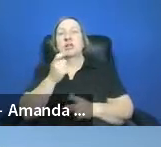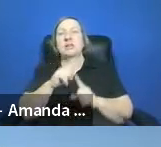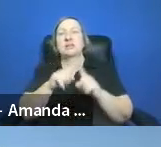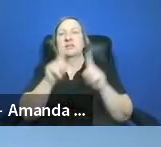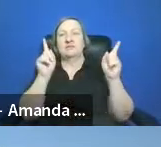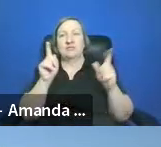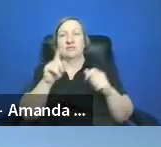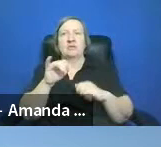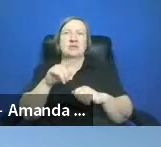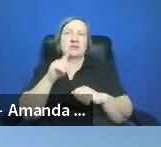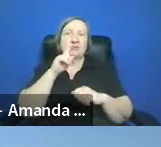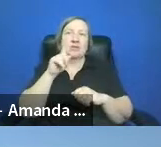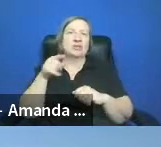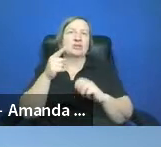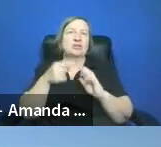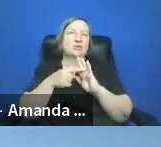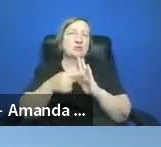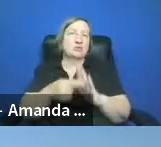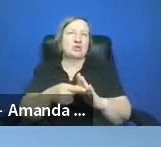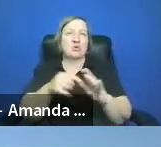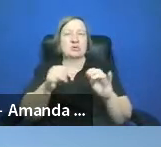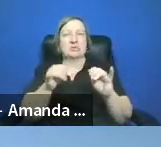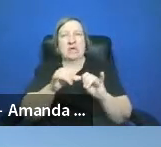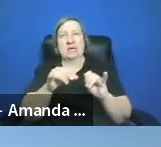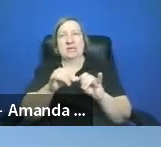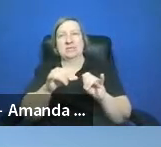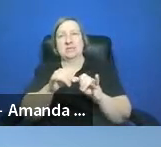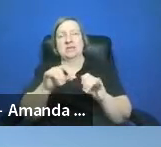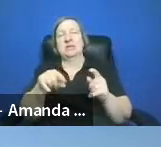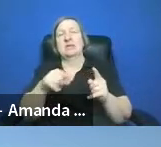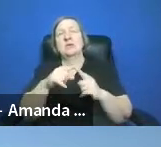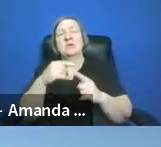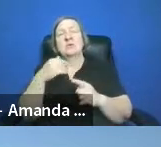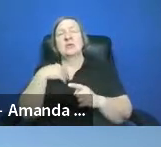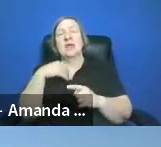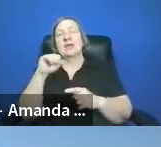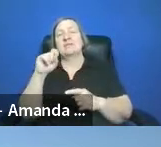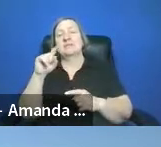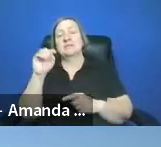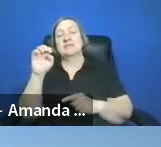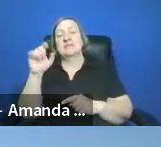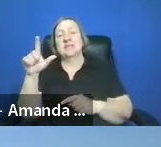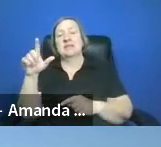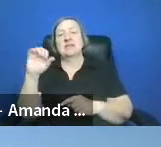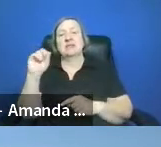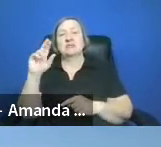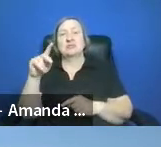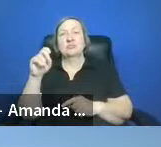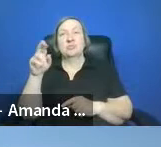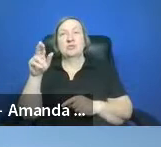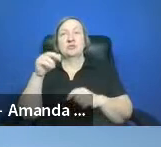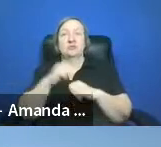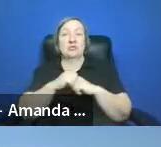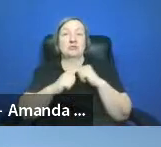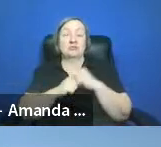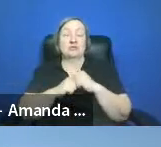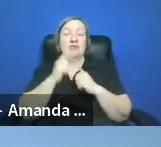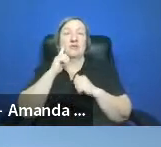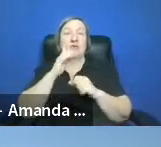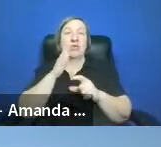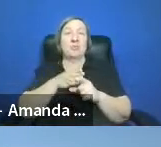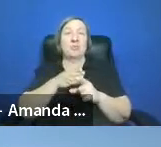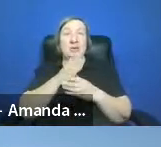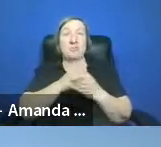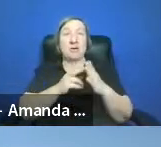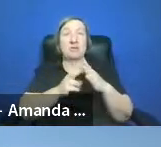these are really just to show this kind of relative size. When we have a steel superstructure for the main portions of the bridge, it's lighter